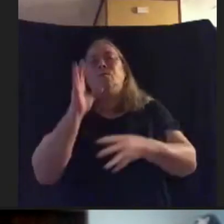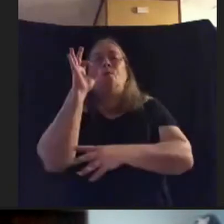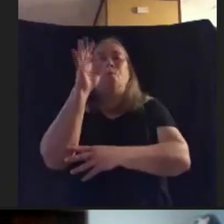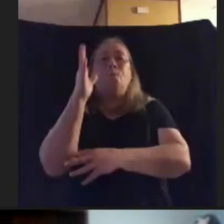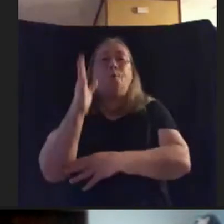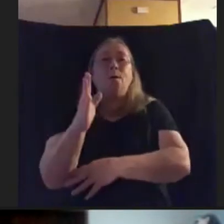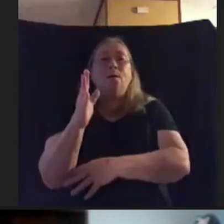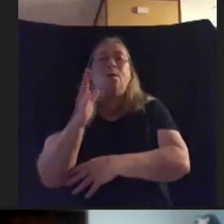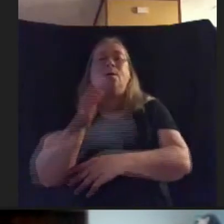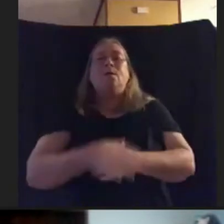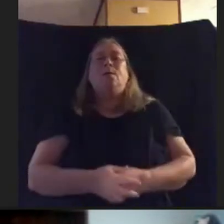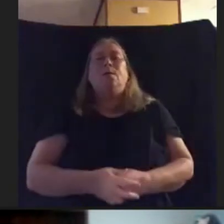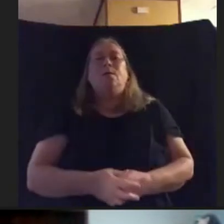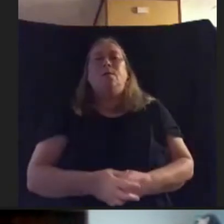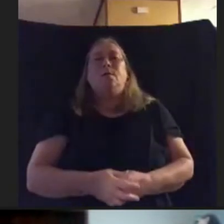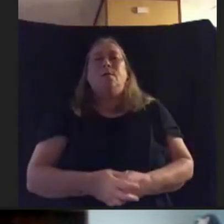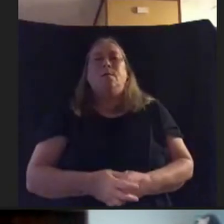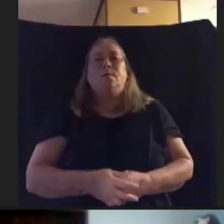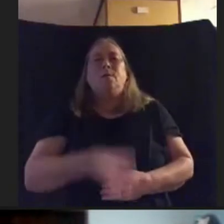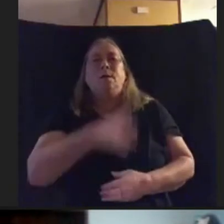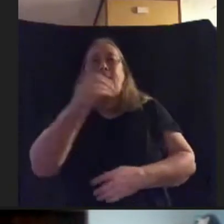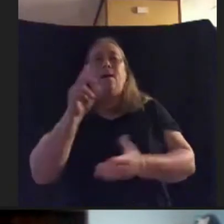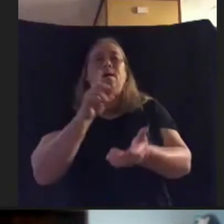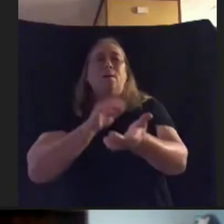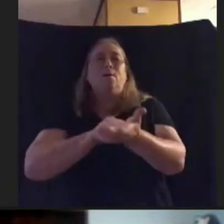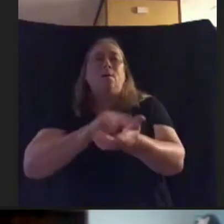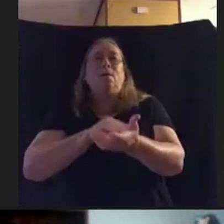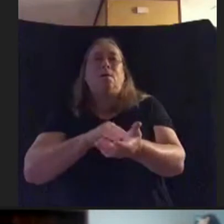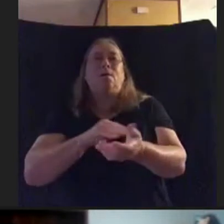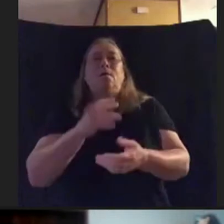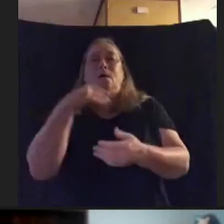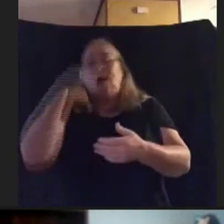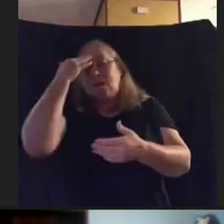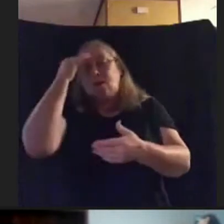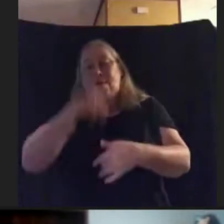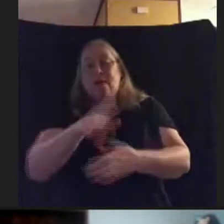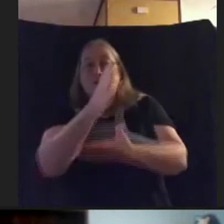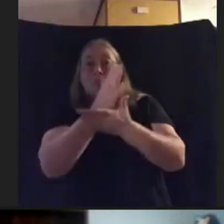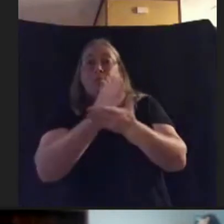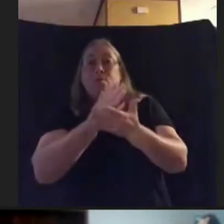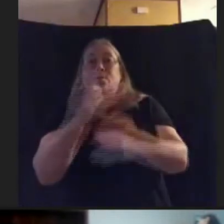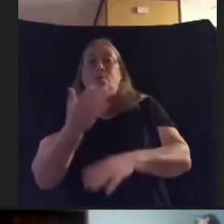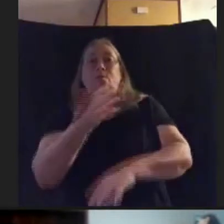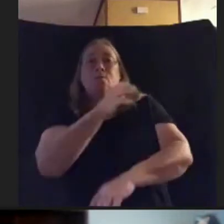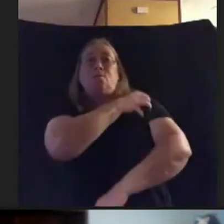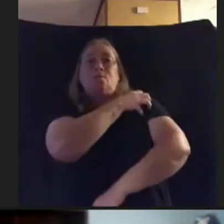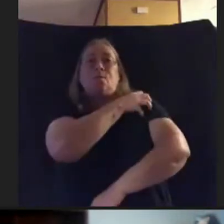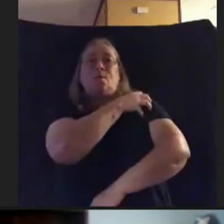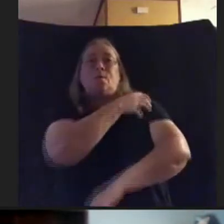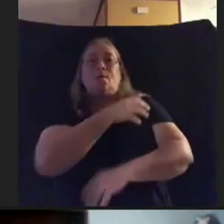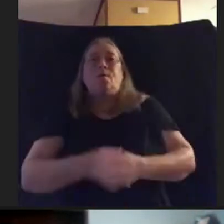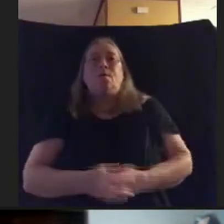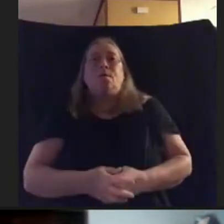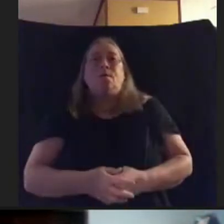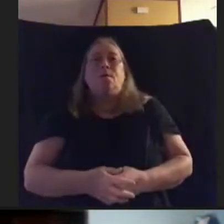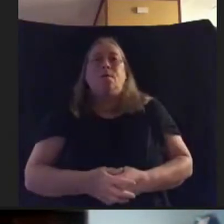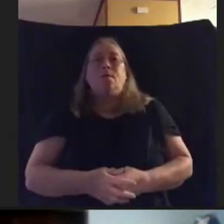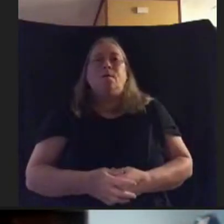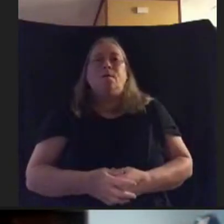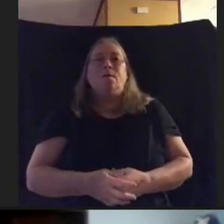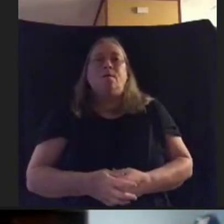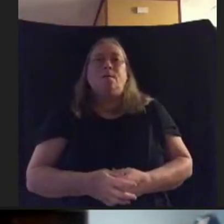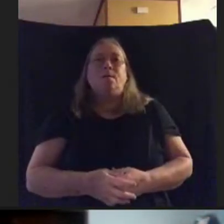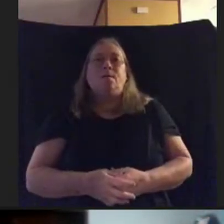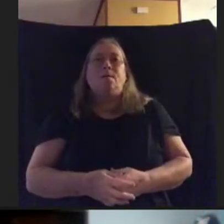pastors, and physicians. And we know that those are strong groups, and we've been working closely with those guys. I do have a meeting tonight with some of the